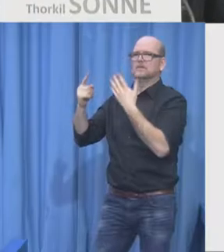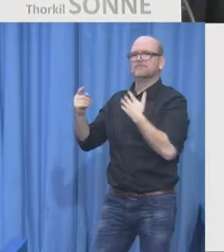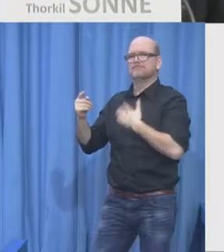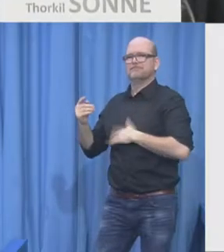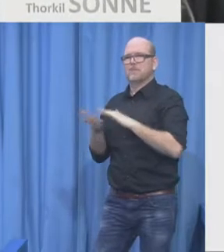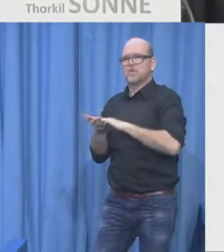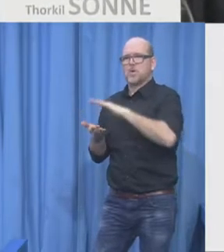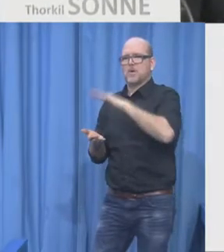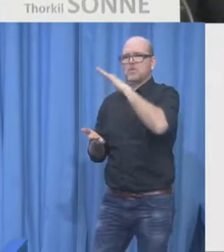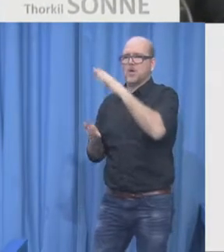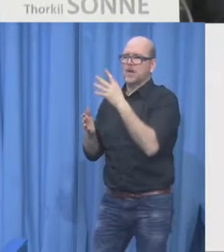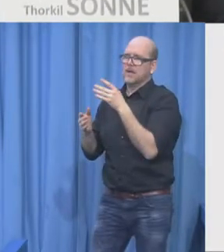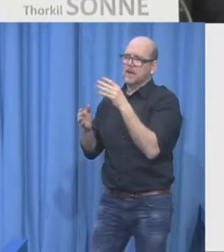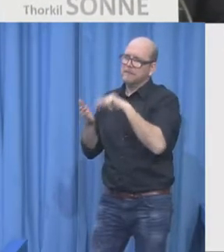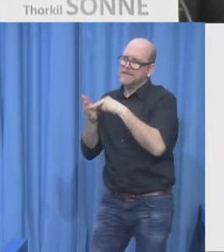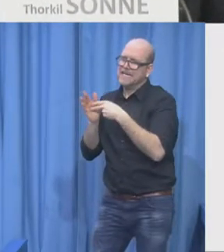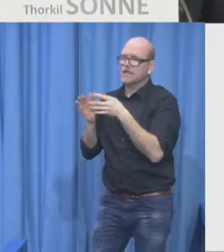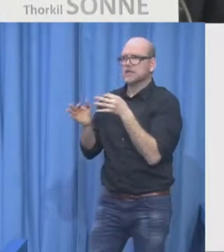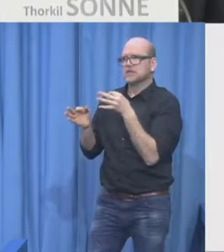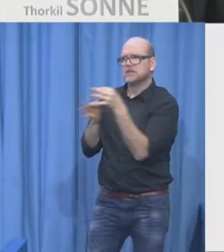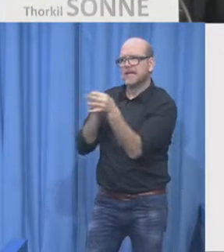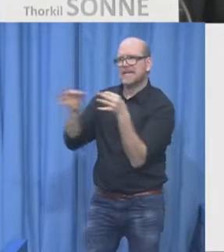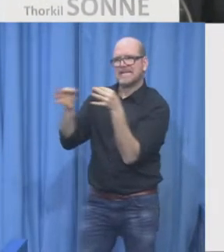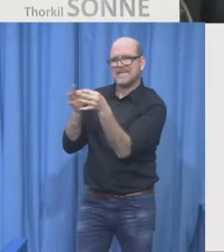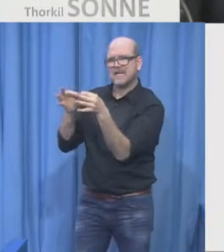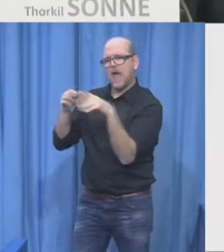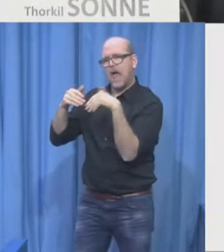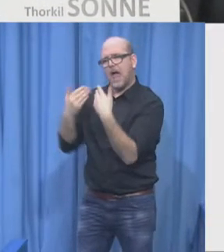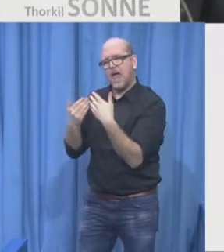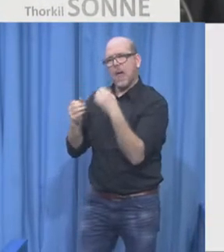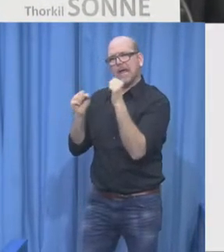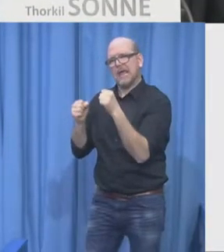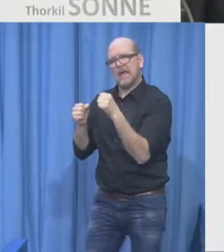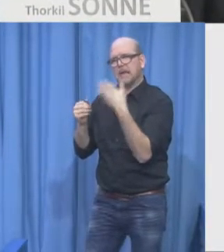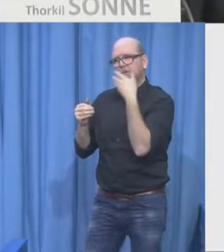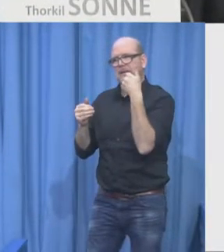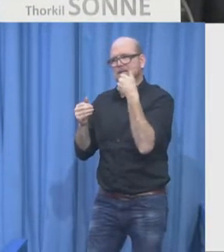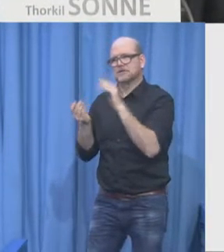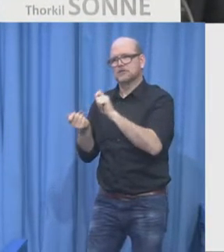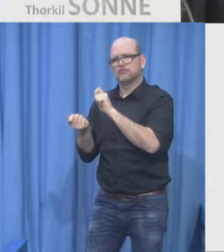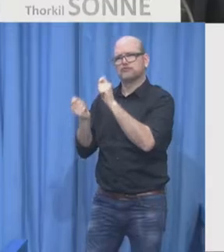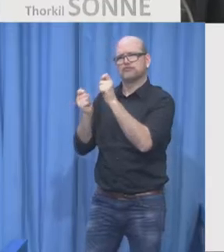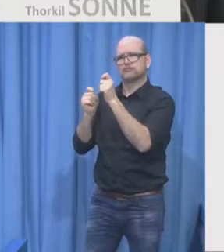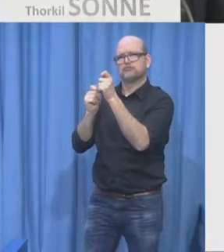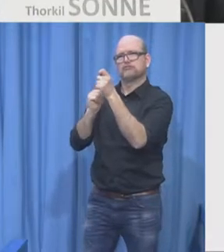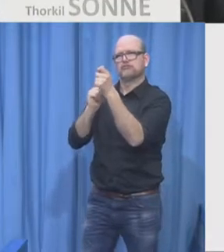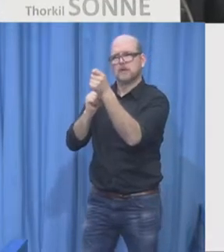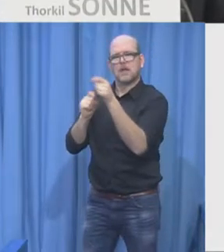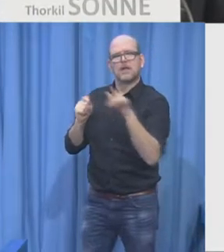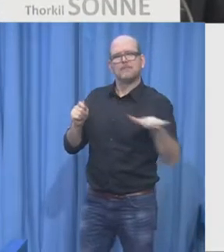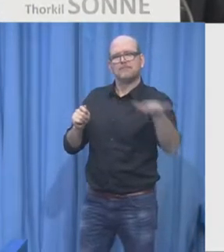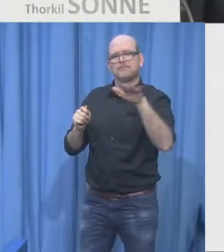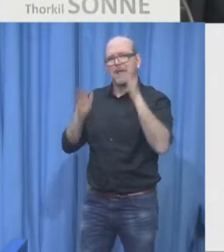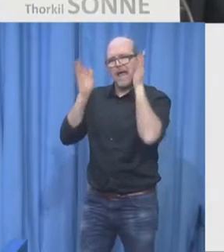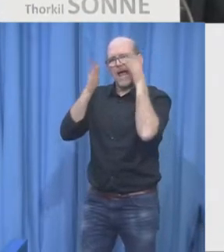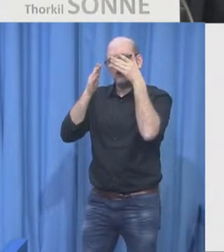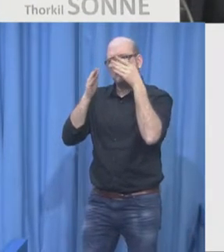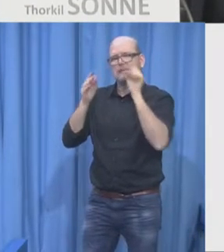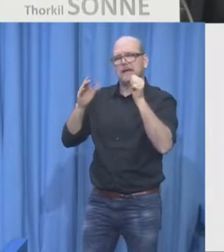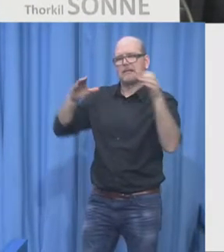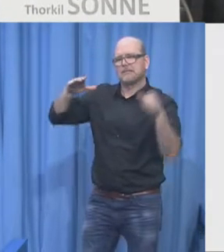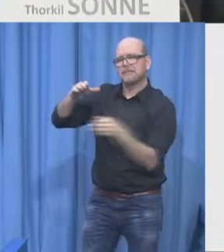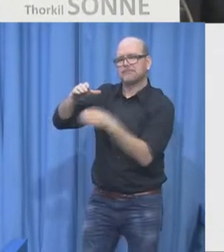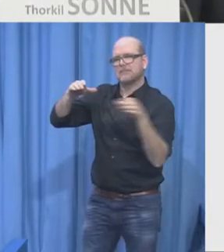to showcase with leading employers, globalize together with the global clients